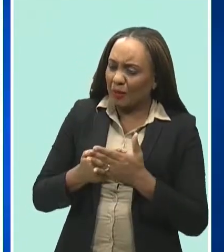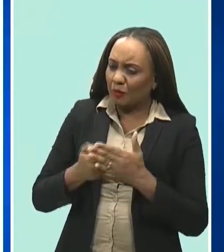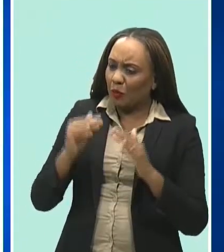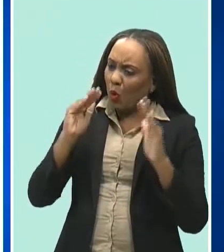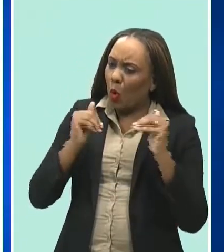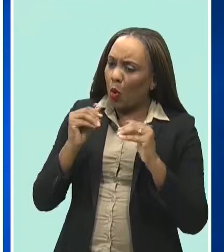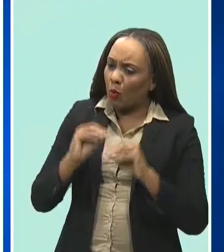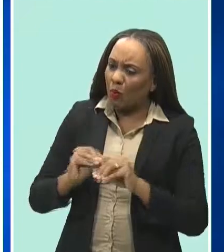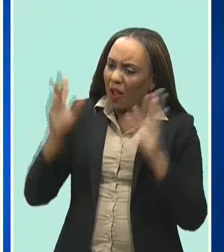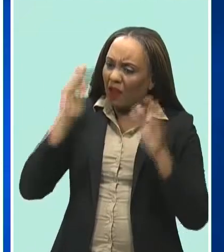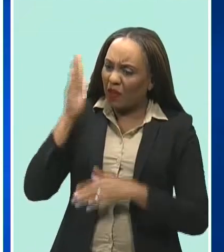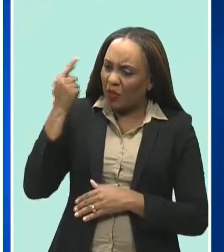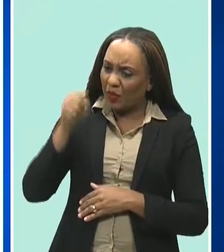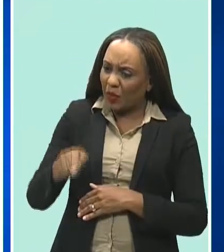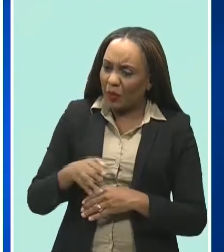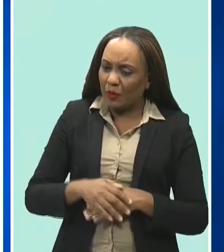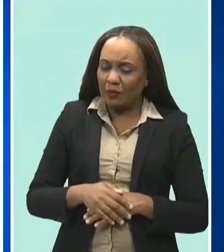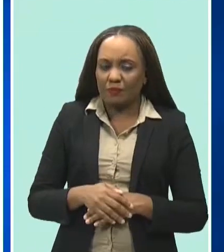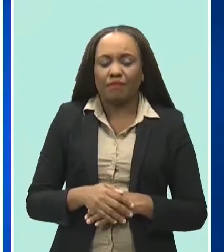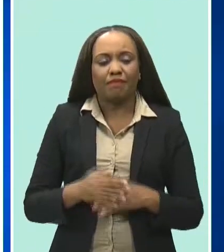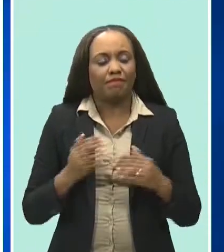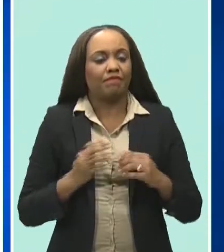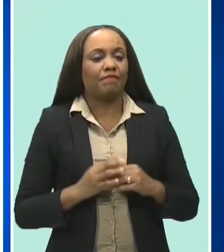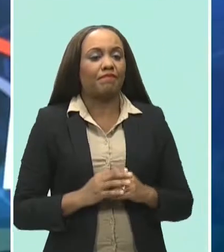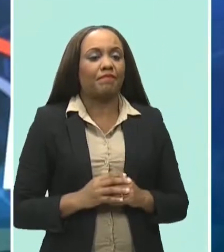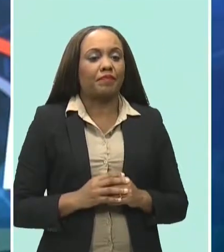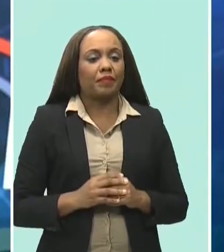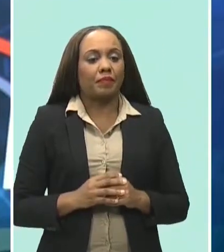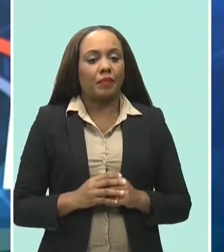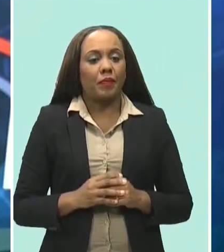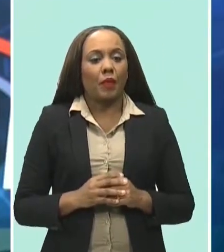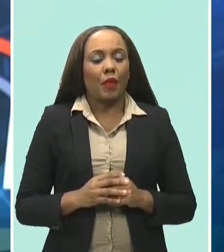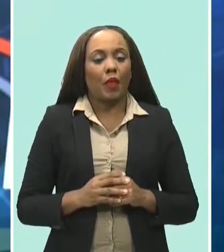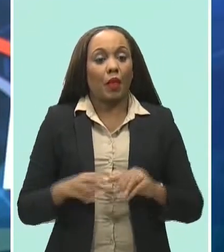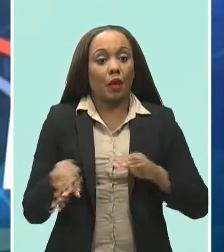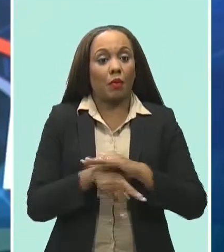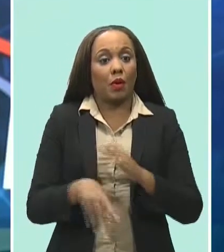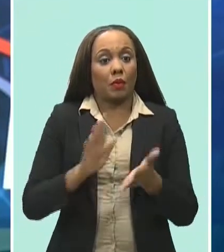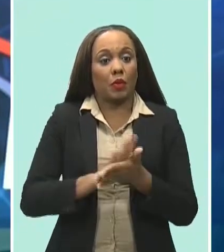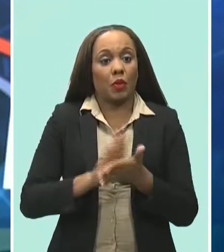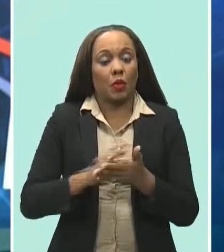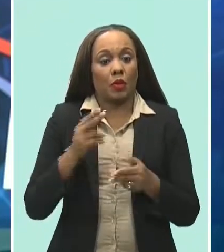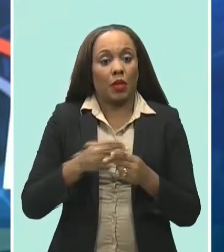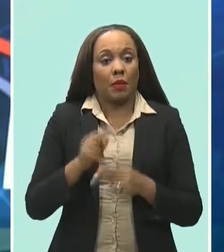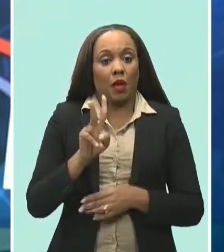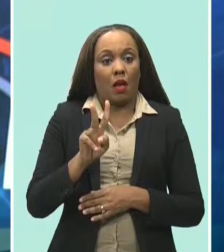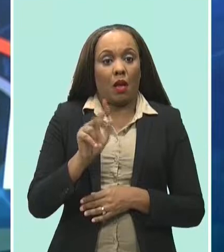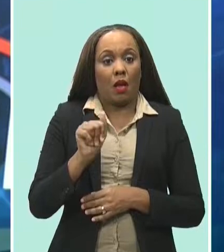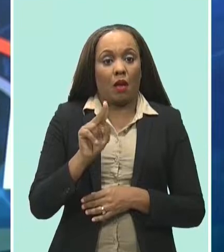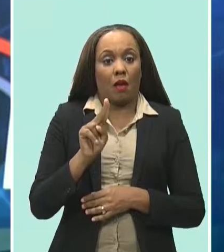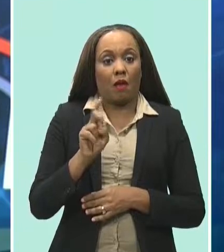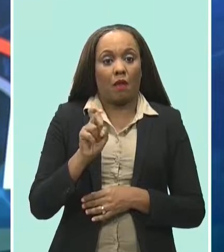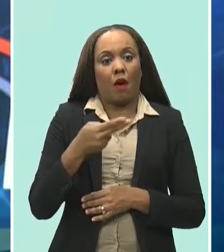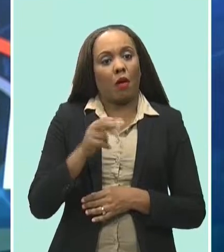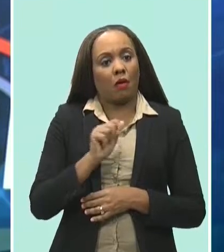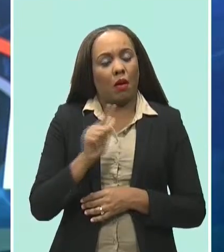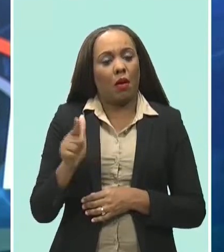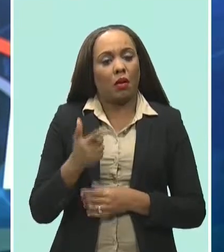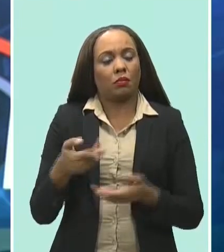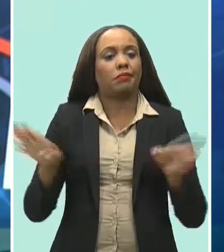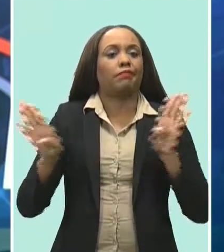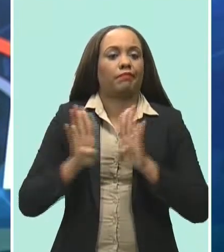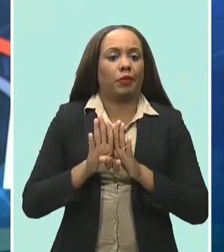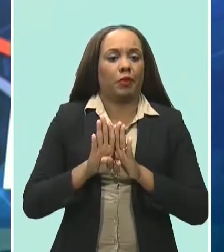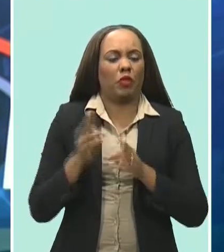other events. Shane Jones, CBC News. The Vauxhall Primary School has been temporarily closed as